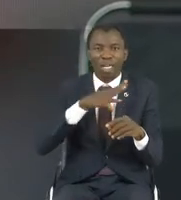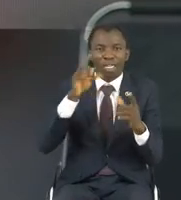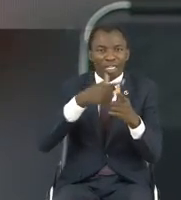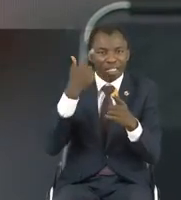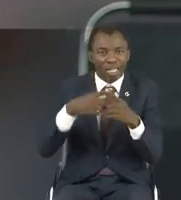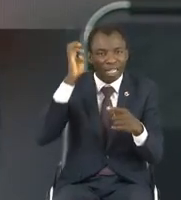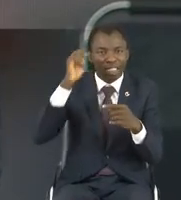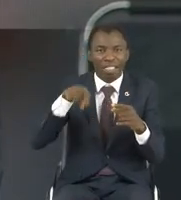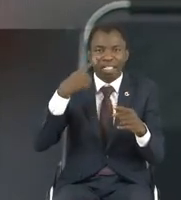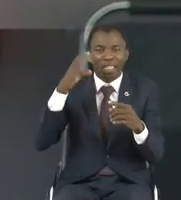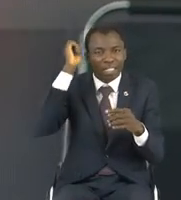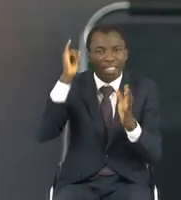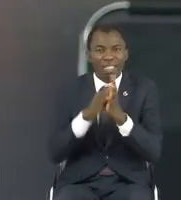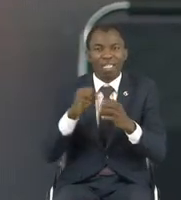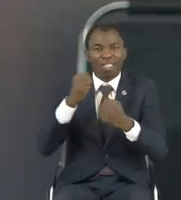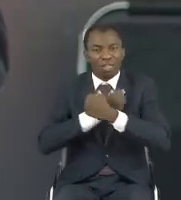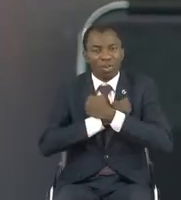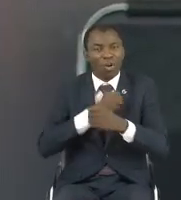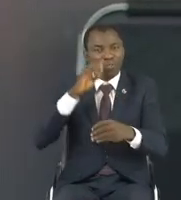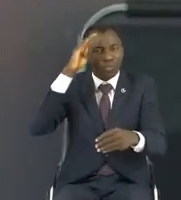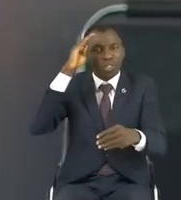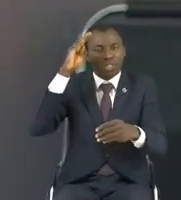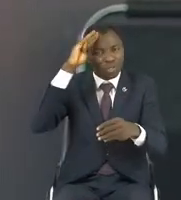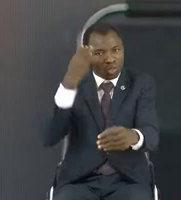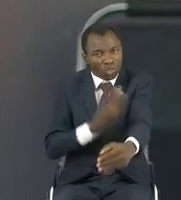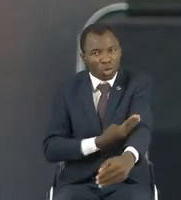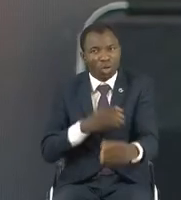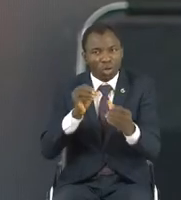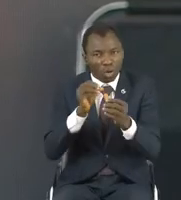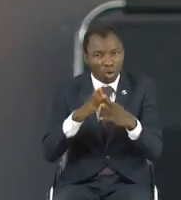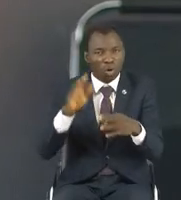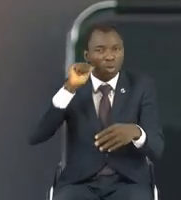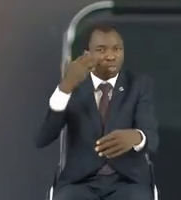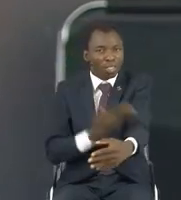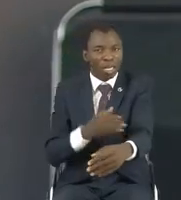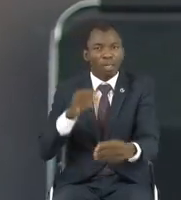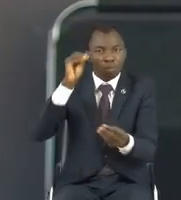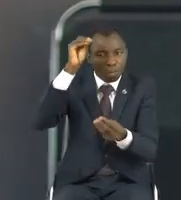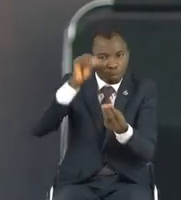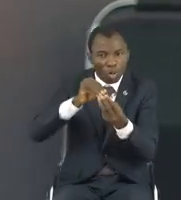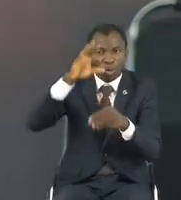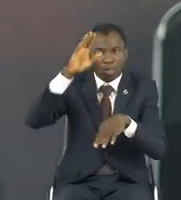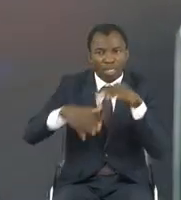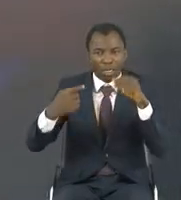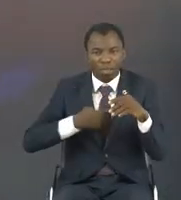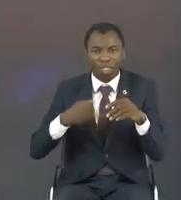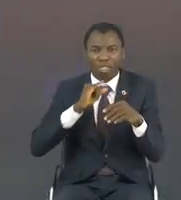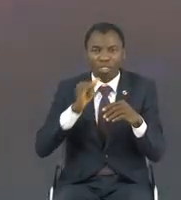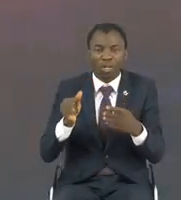son or daughter more than me is not worthy of me. Our